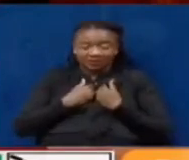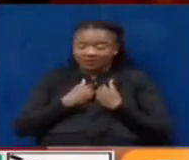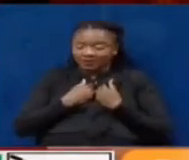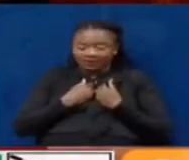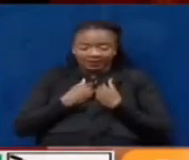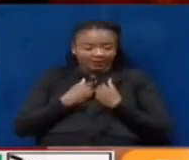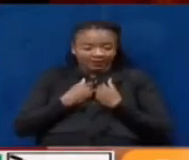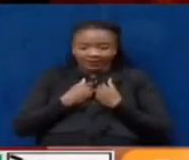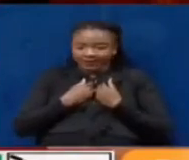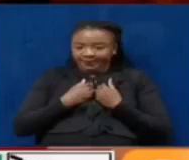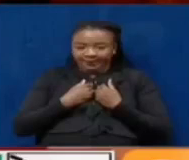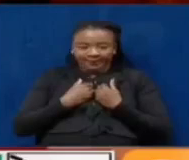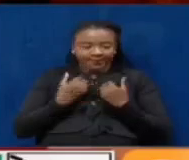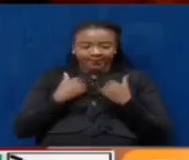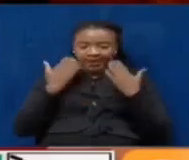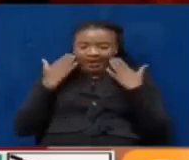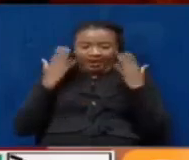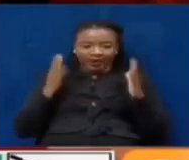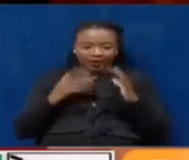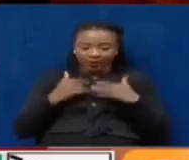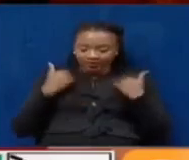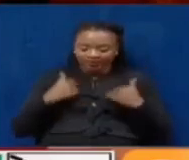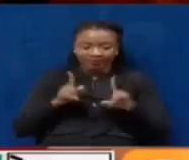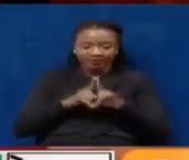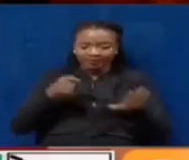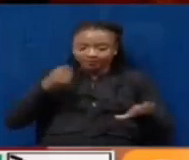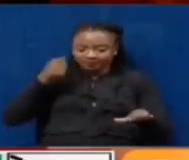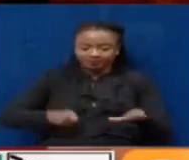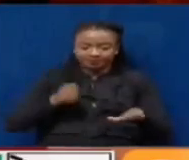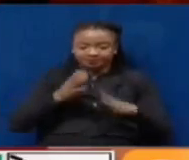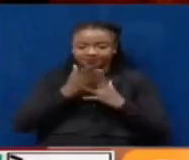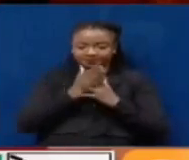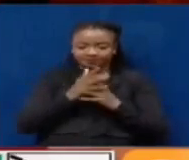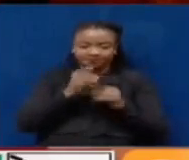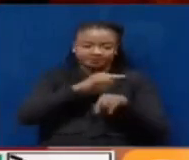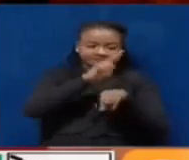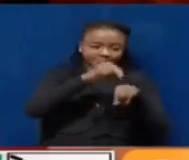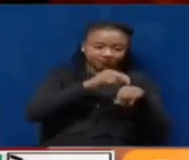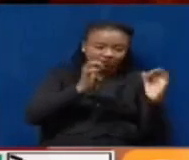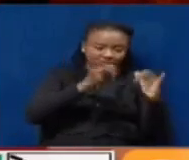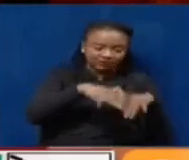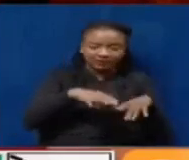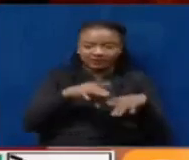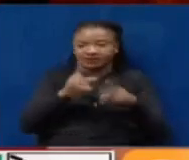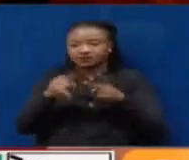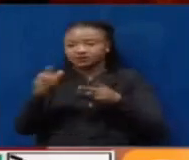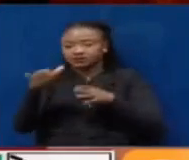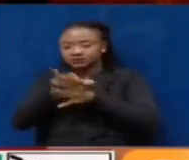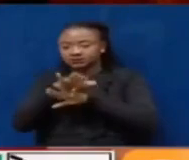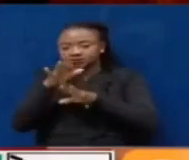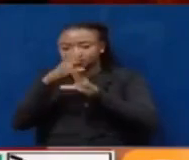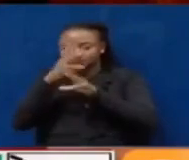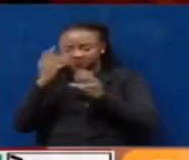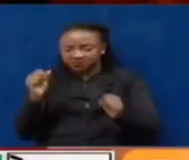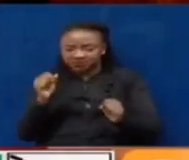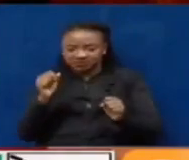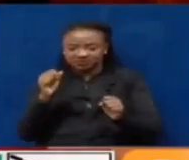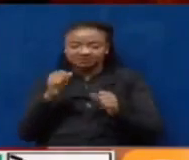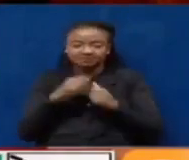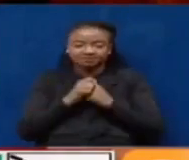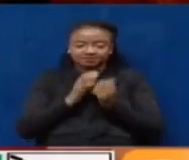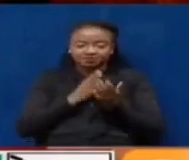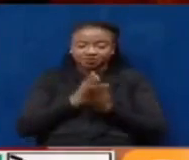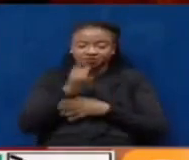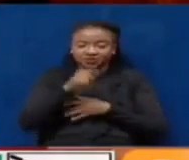to judge between the National Assembly and the Deputy President of the Republic of Kenya through a